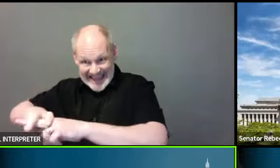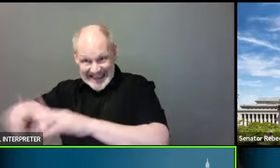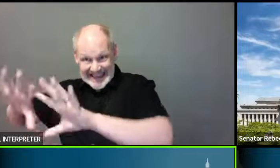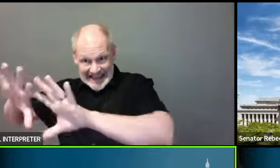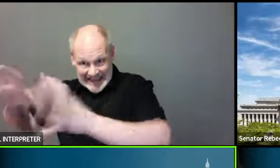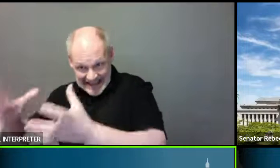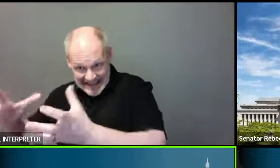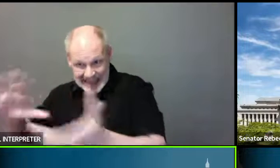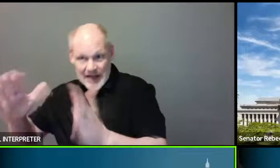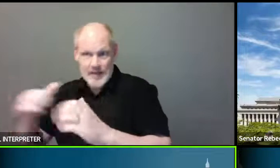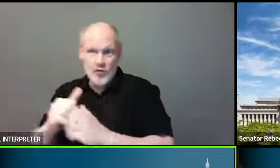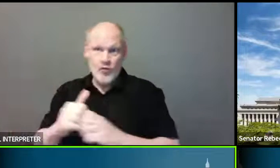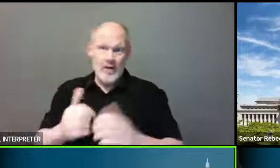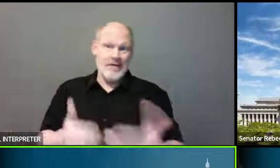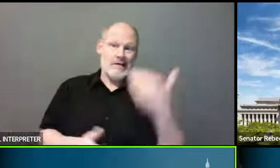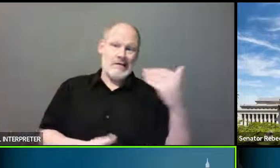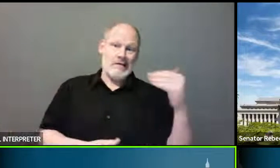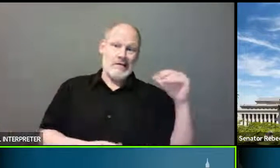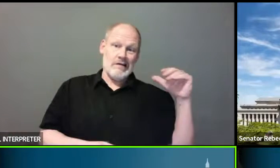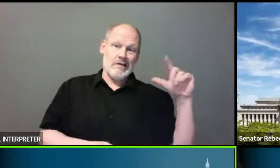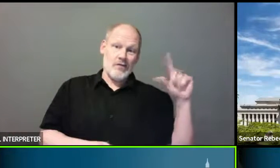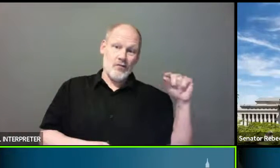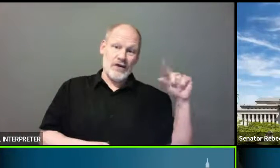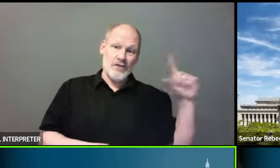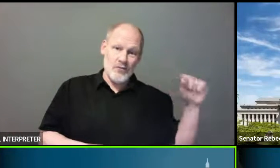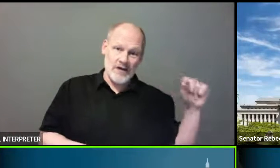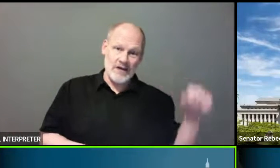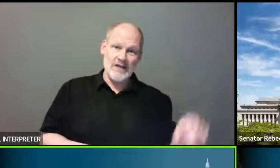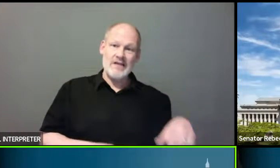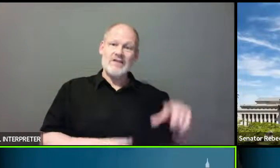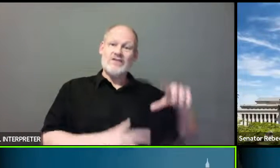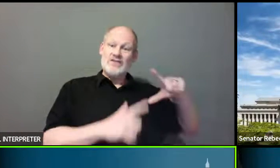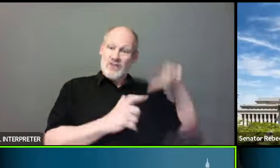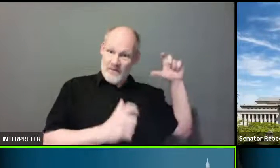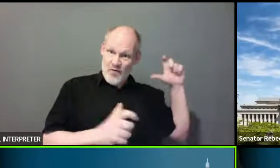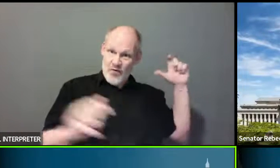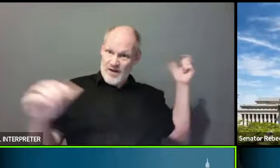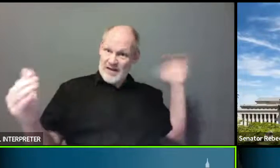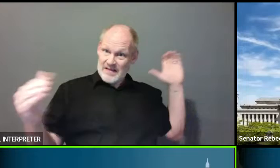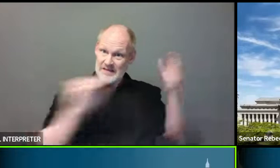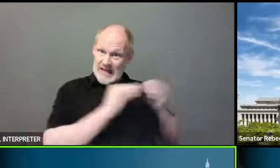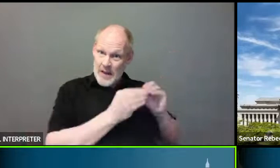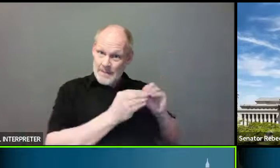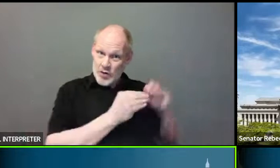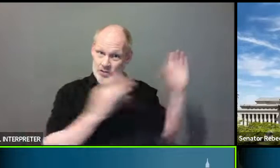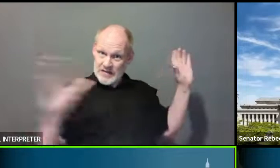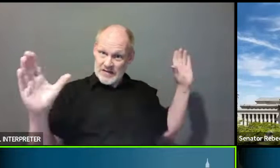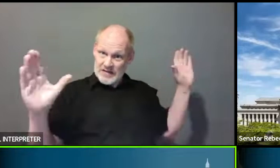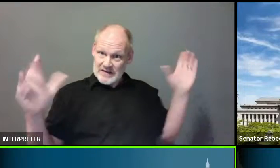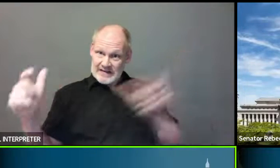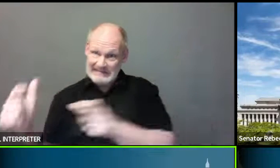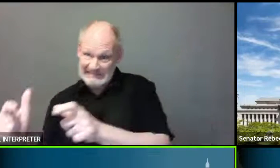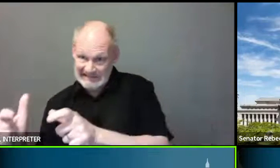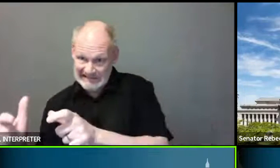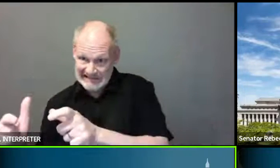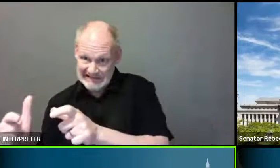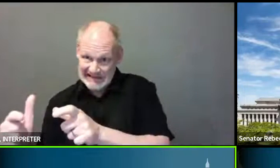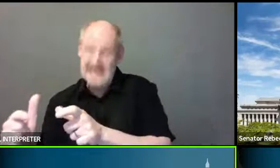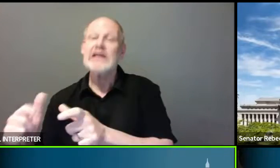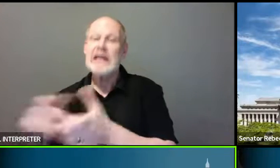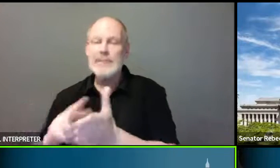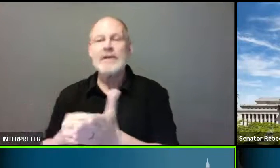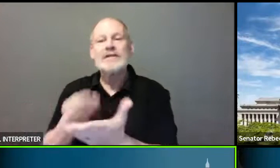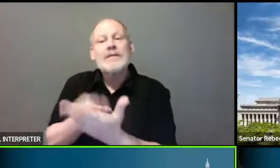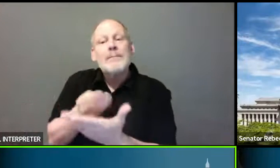2020, what that means is our school districts and our schools have faced a